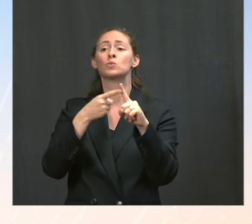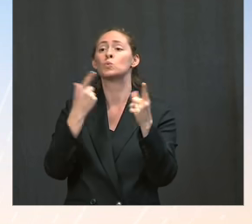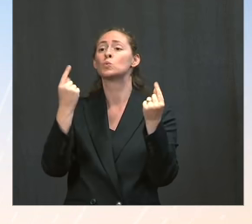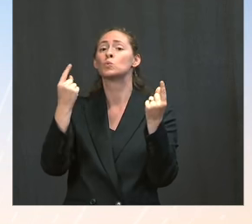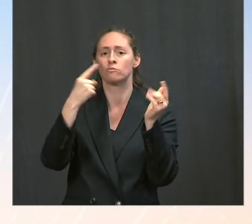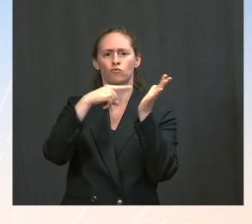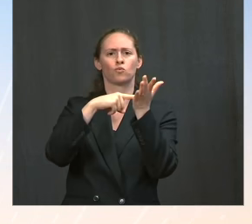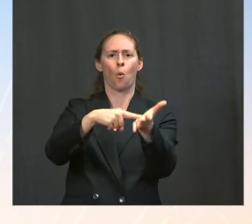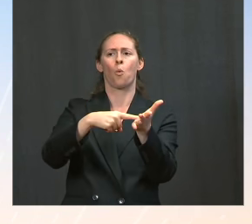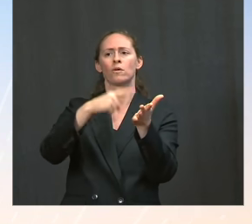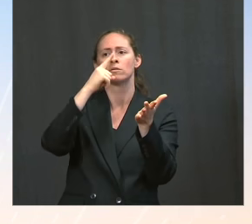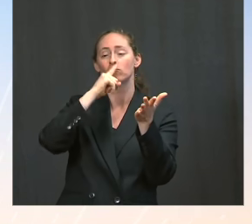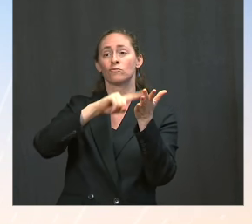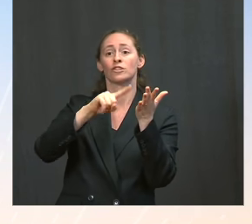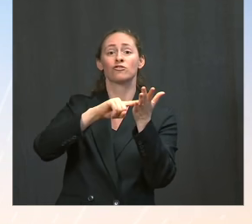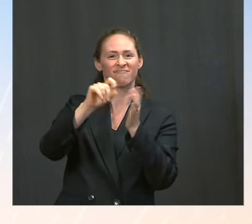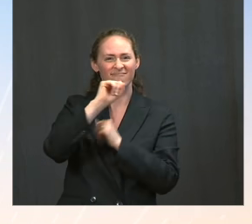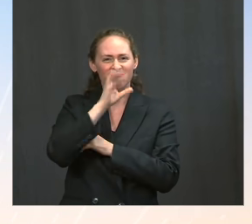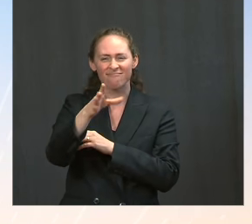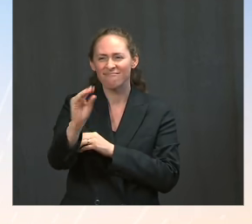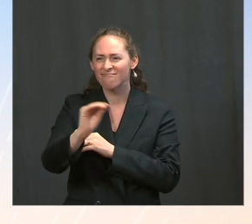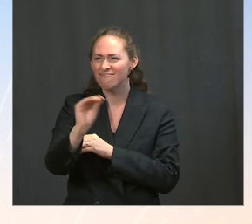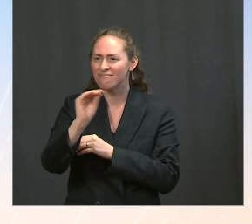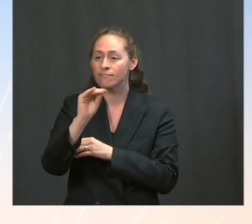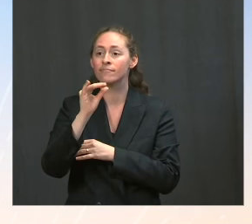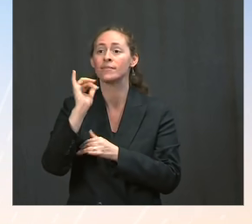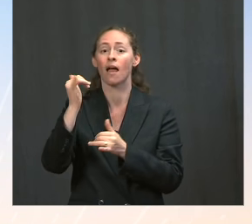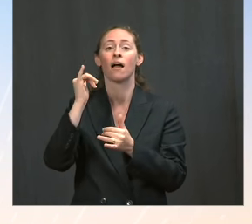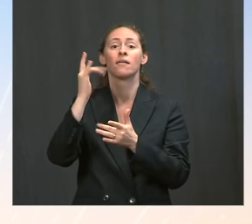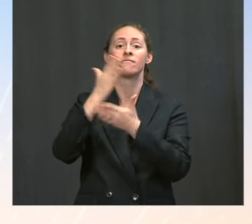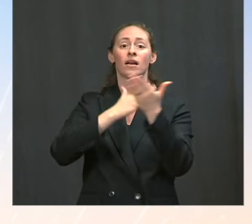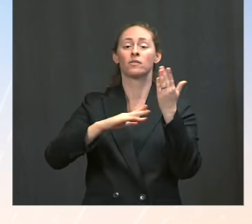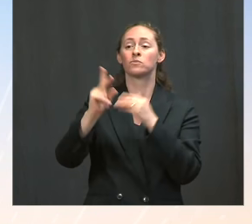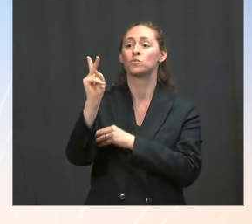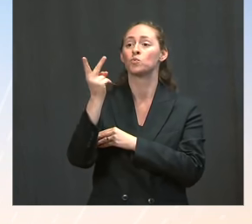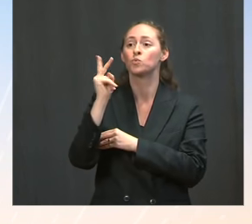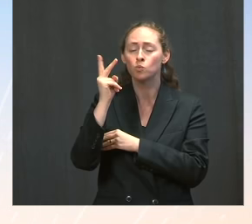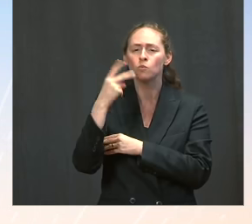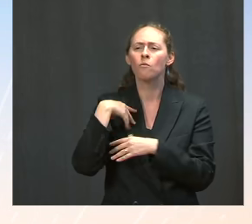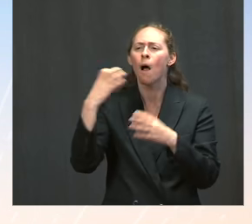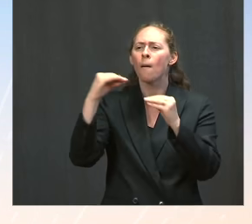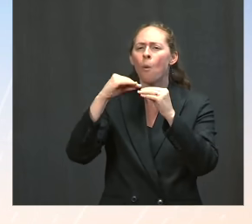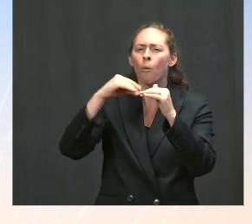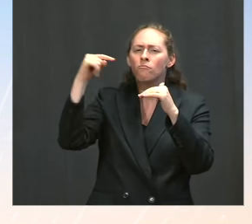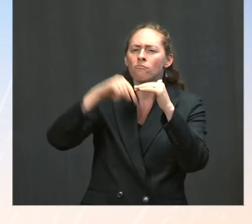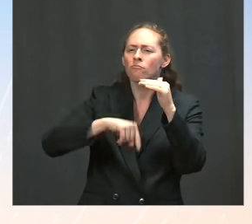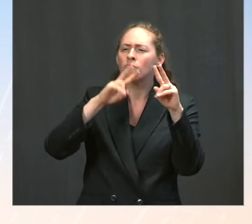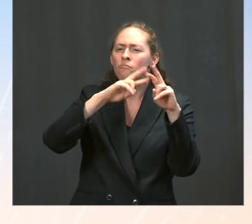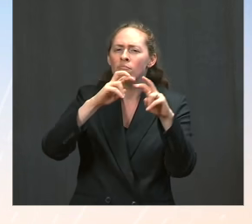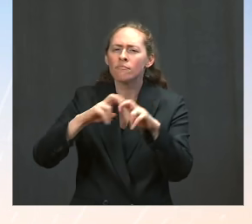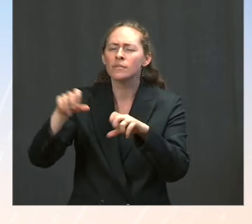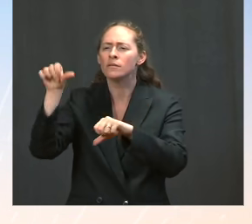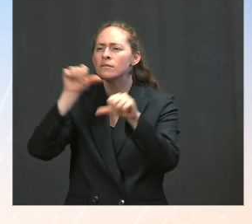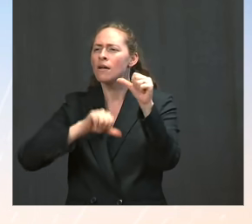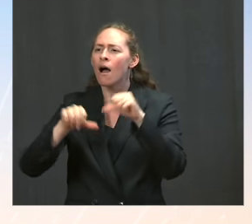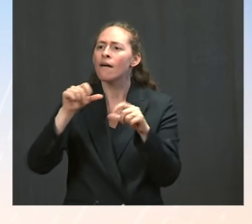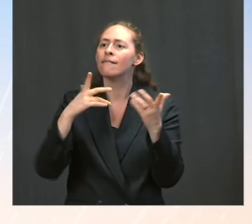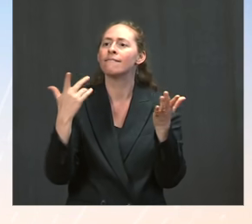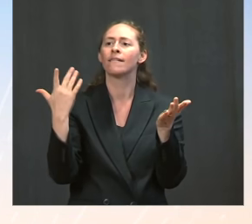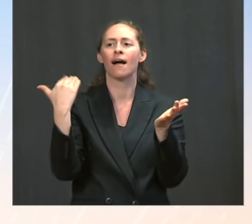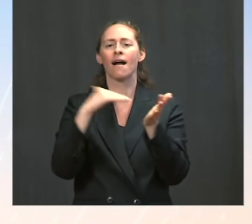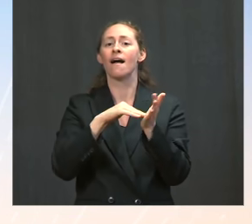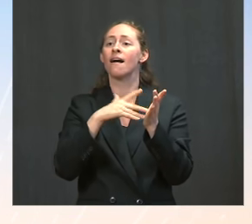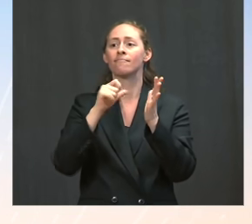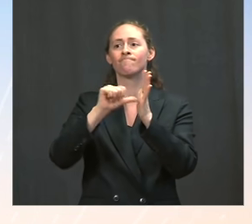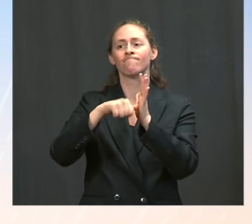plan is because it's rigorous and science-based. But most importantly, it's not just the United States calling for this. As a part of our